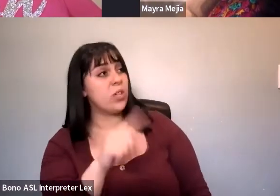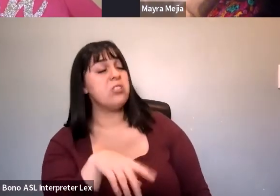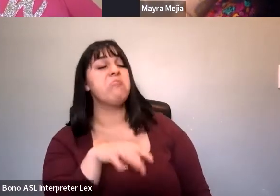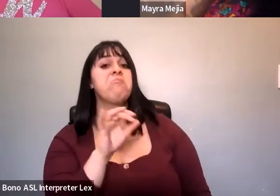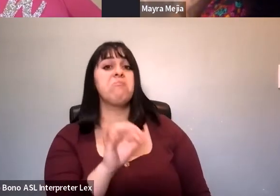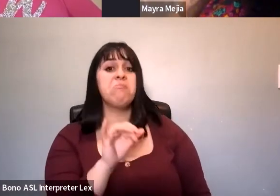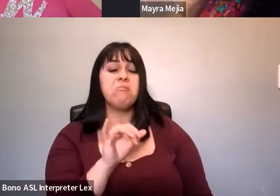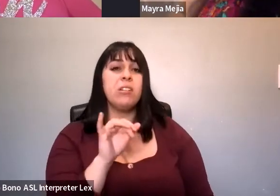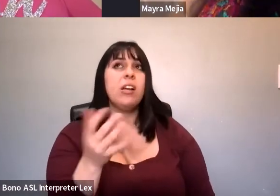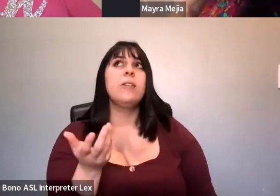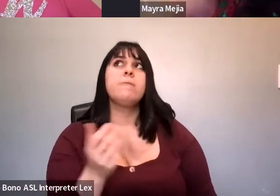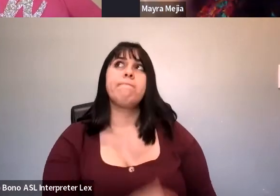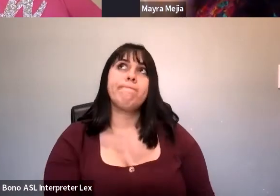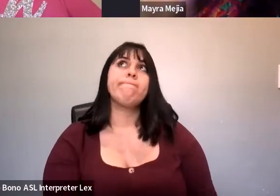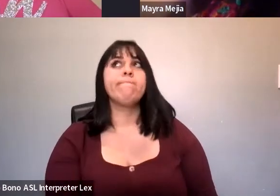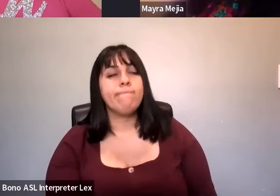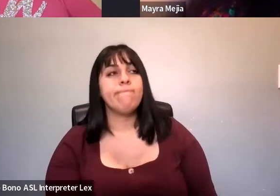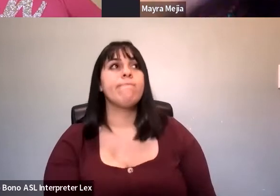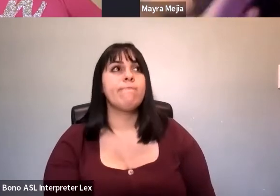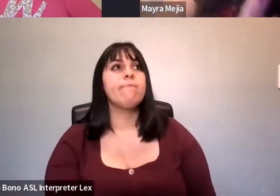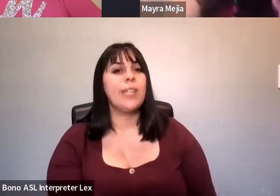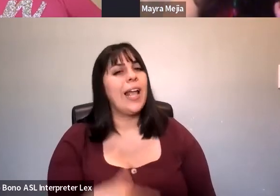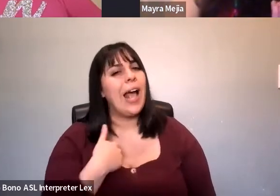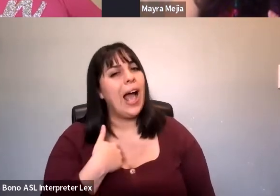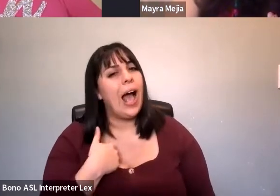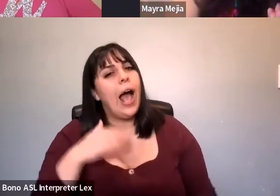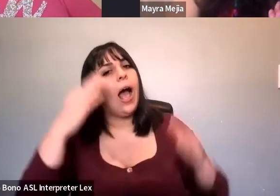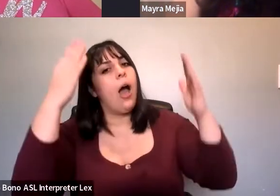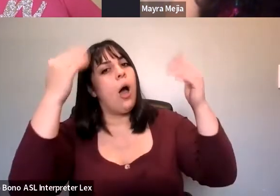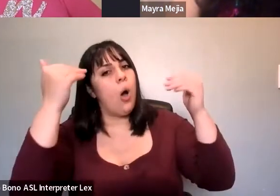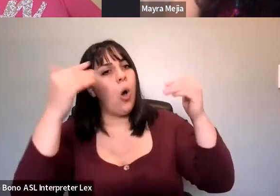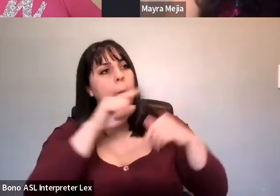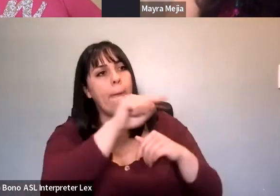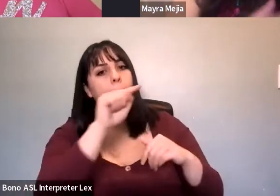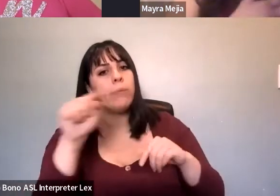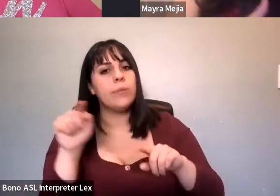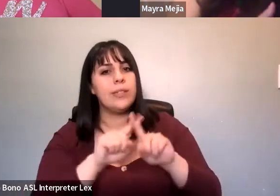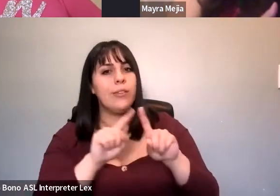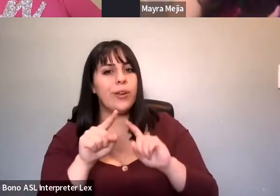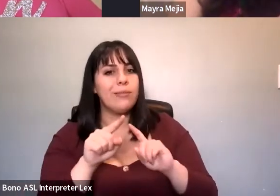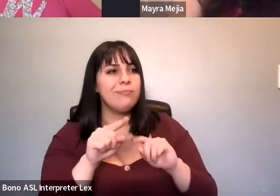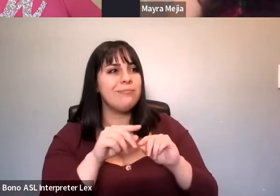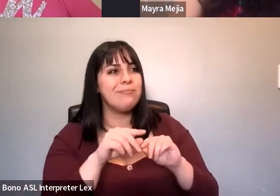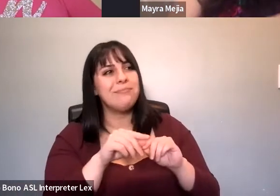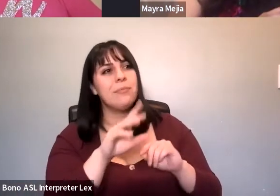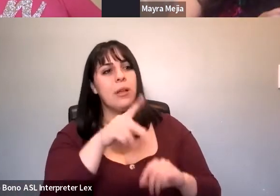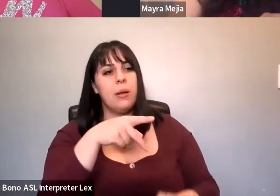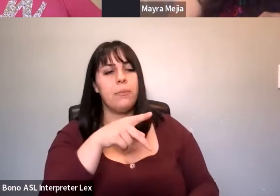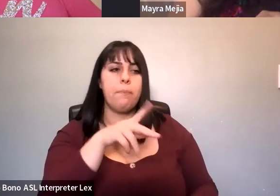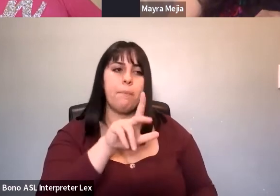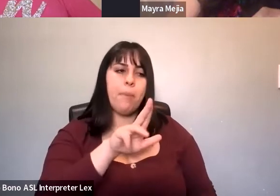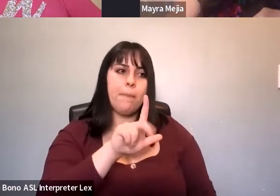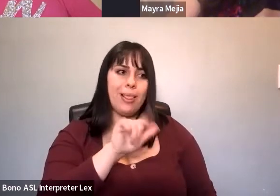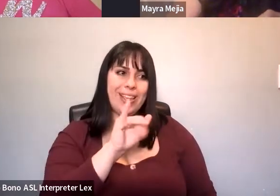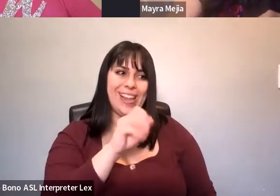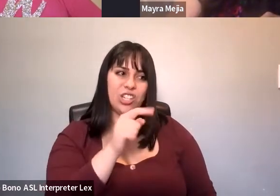I definitely hope that there are more plus size dedicated publications and media out